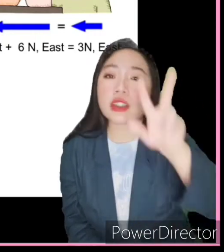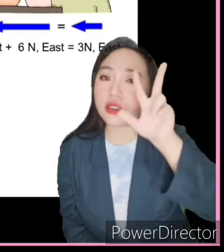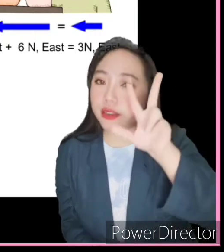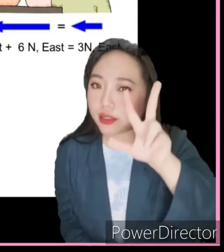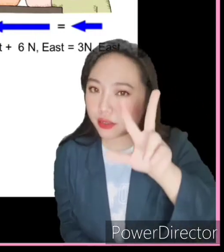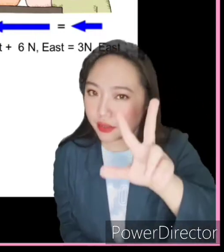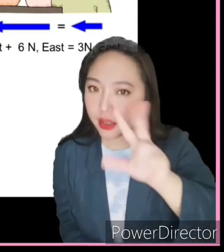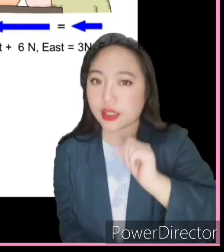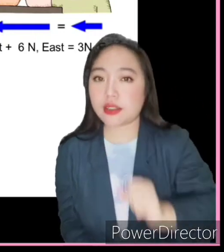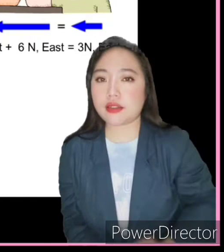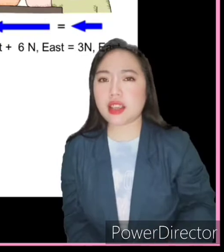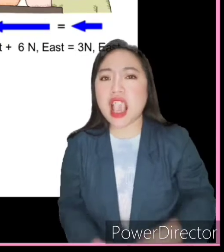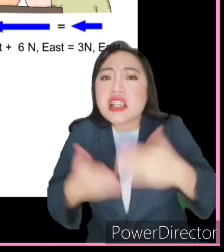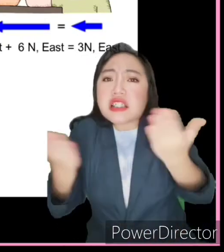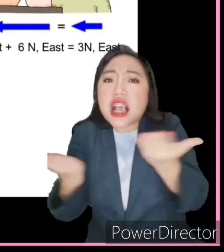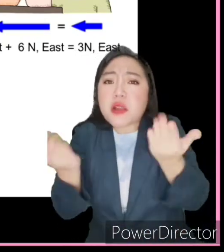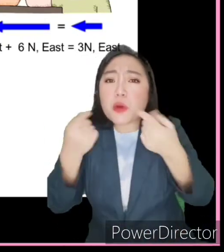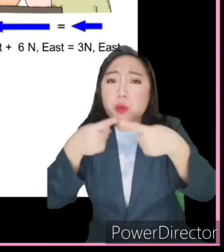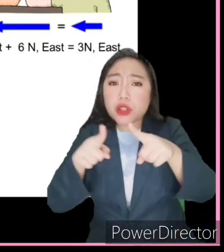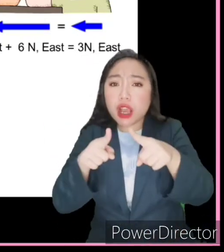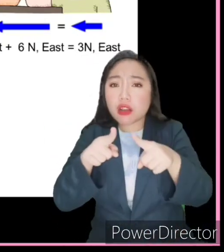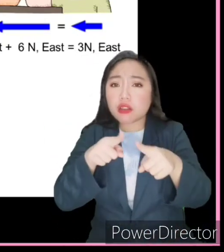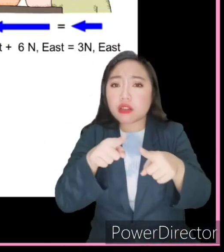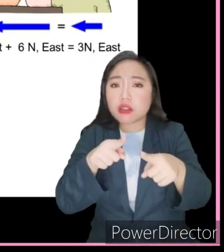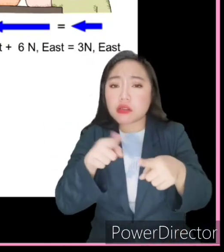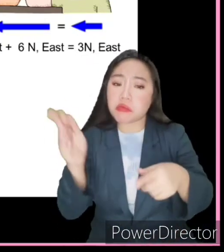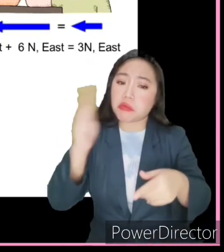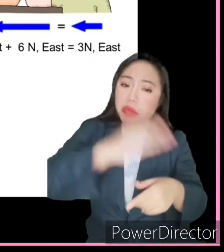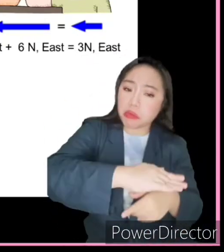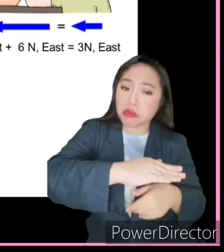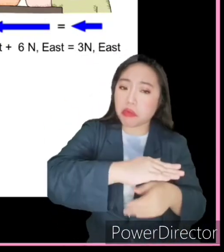newtons going to the east.